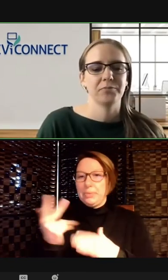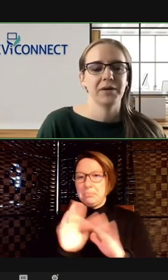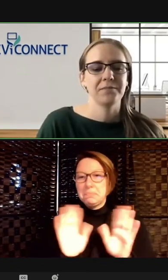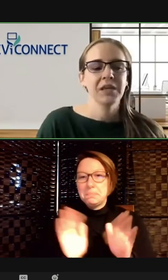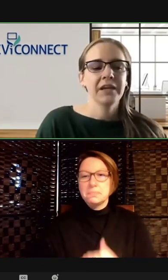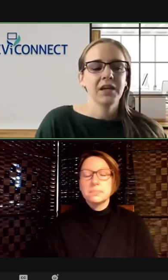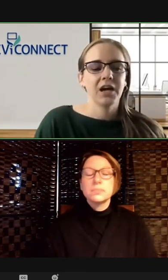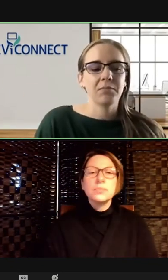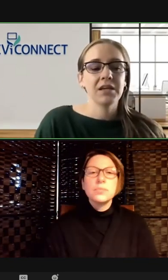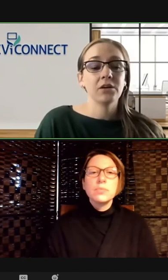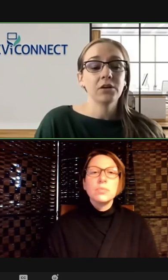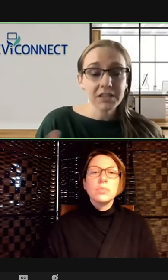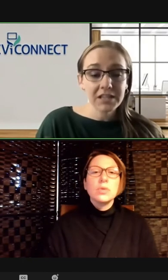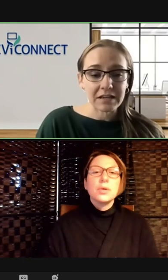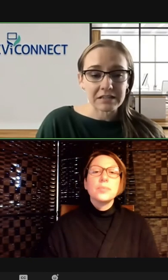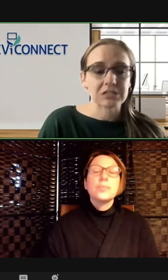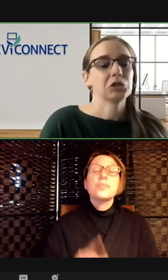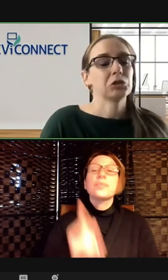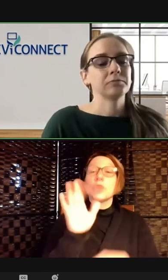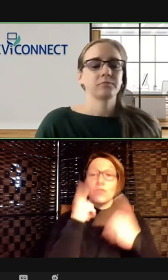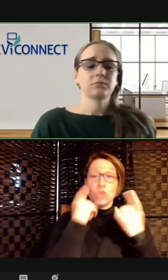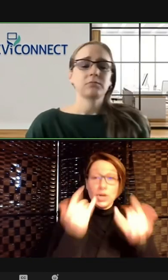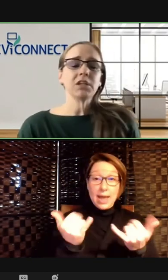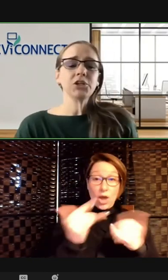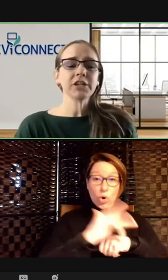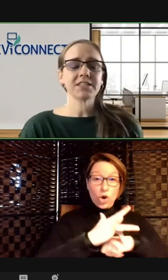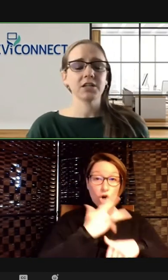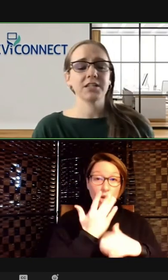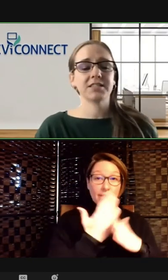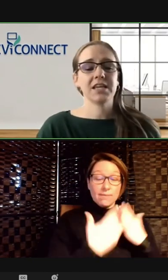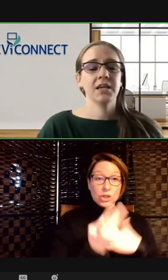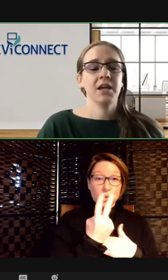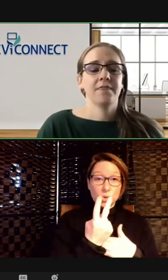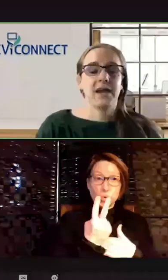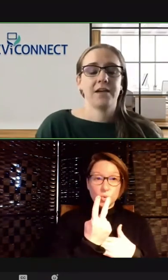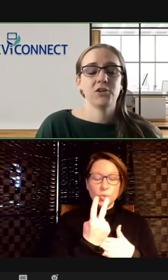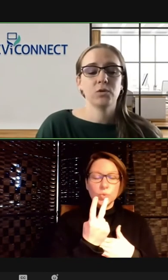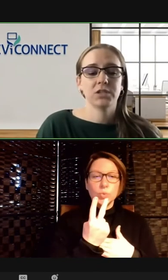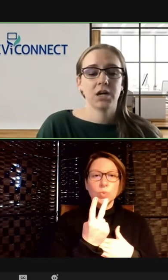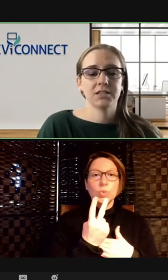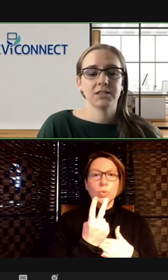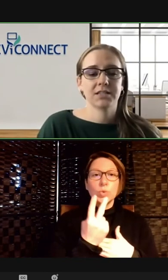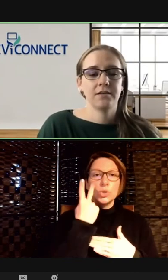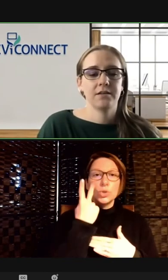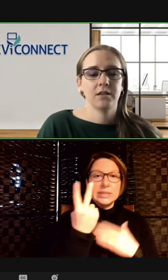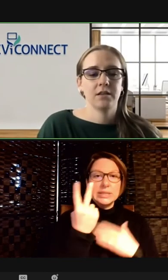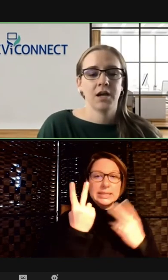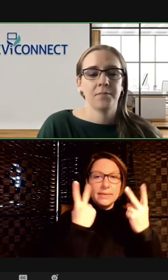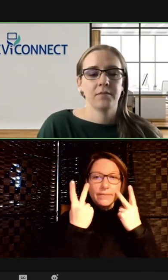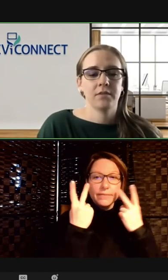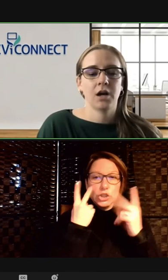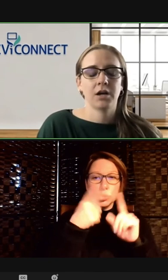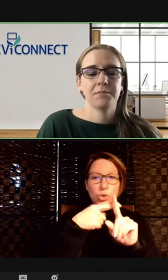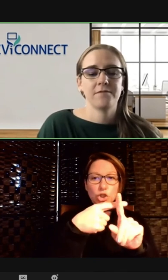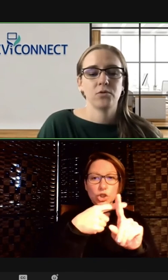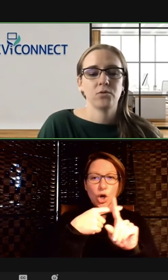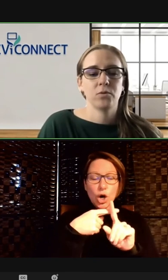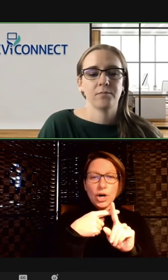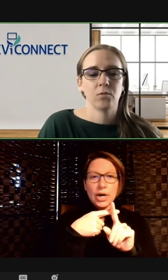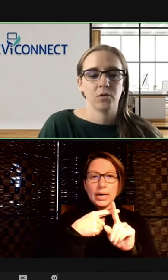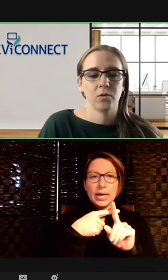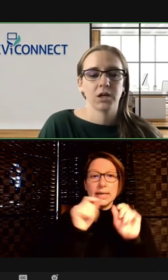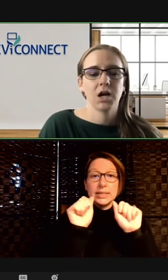late phase 2. But in early phase 2, you're going to start to see that visual targets can